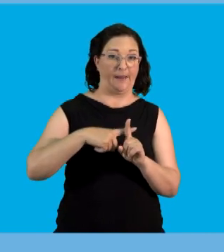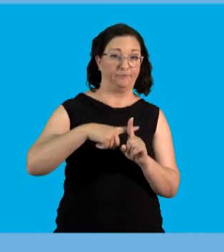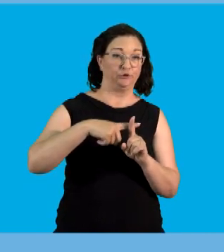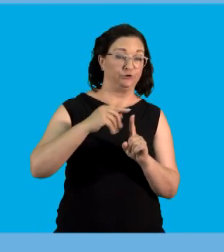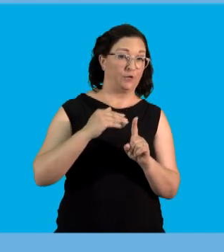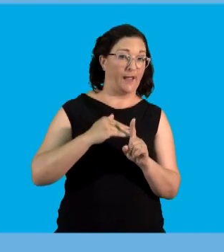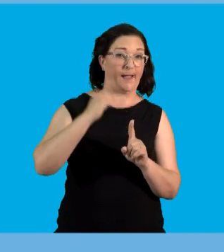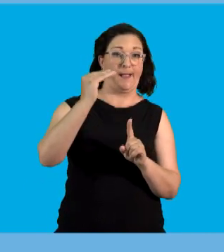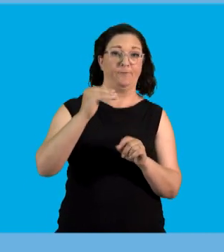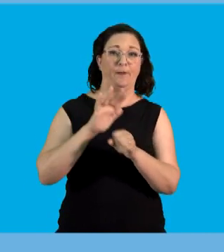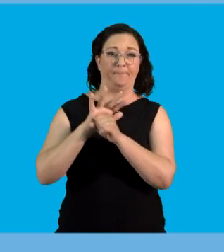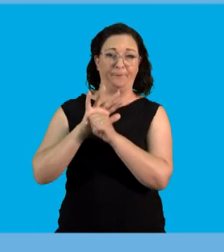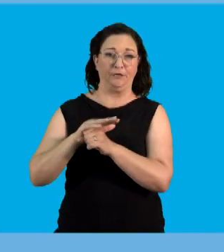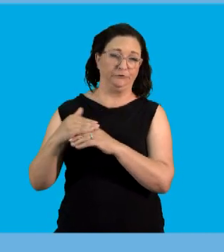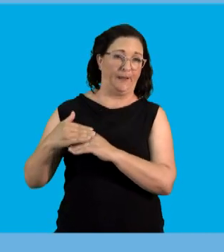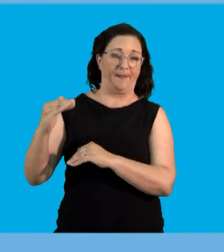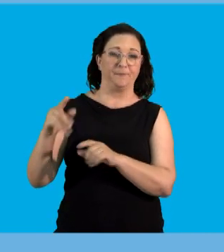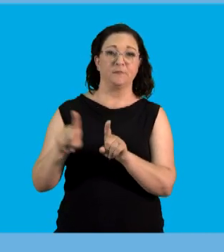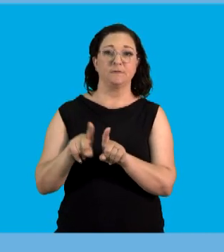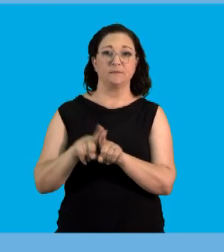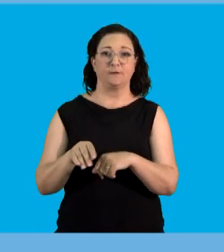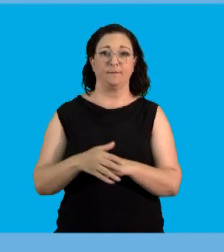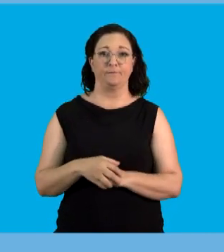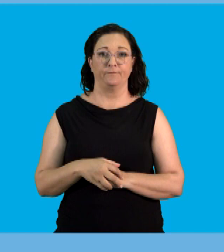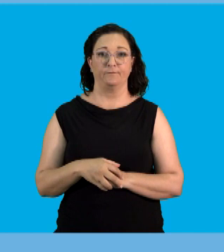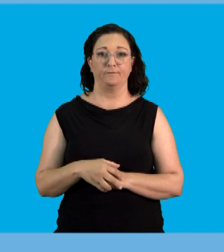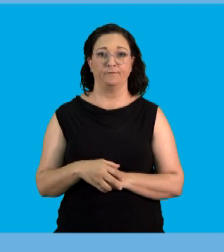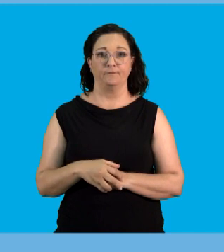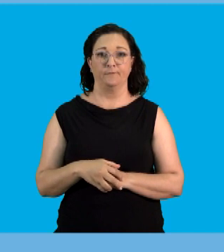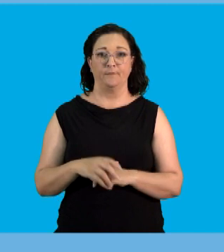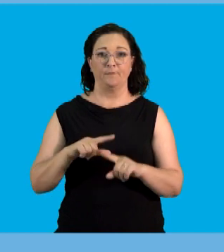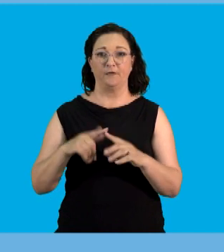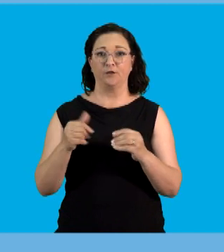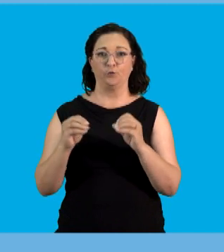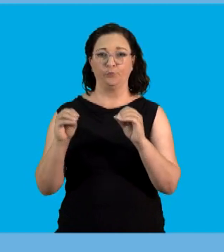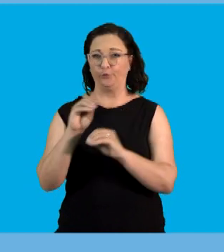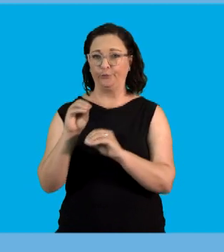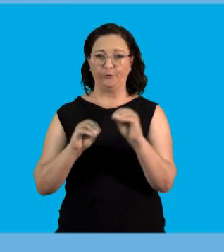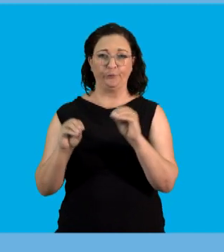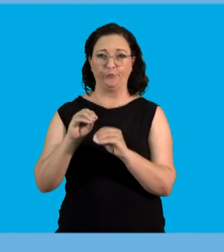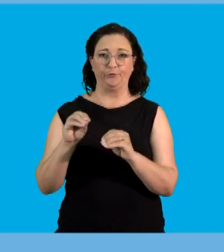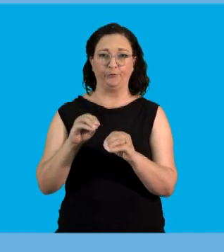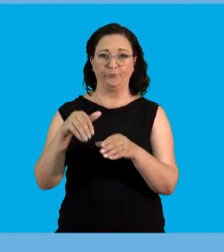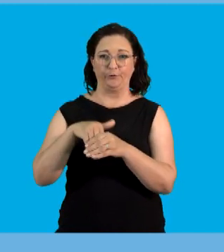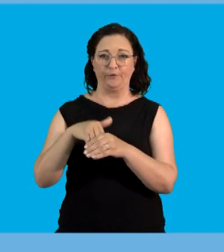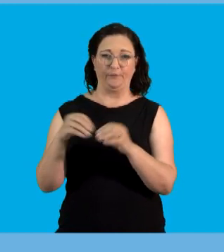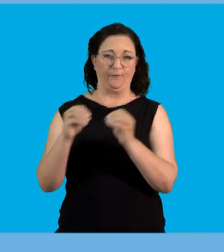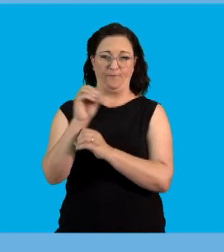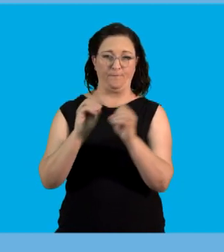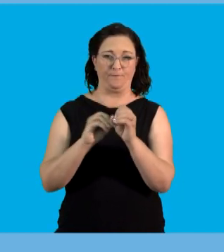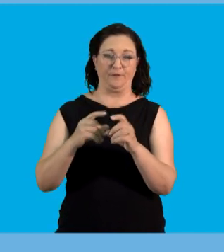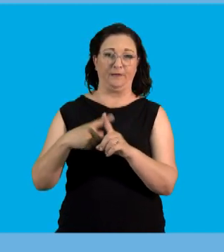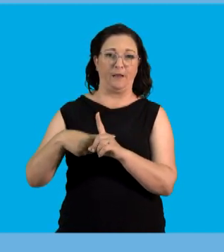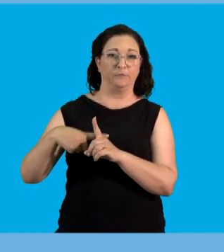the temperature, the pressure is also increasing. And note that, now notice the movement of the gas particles inside